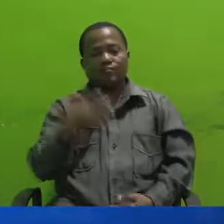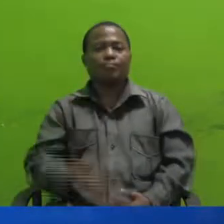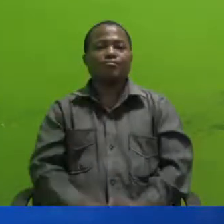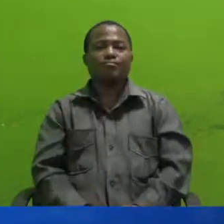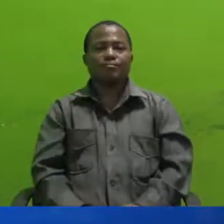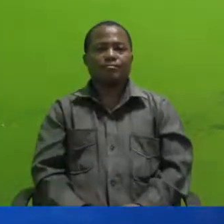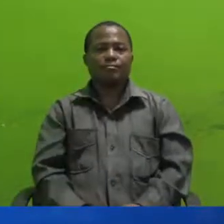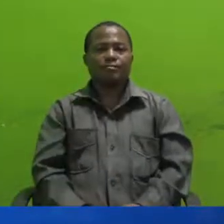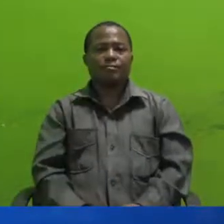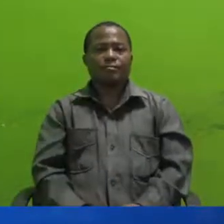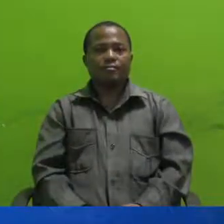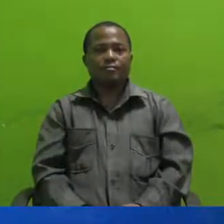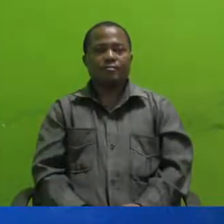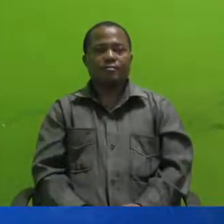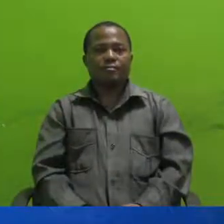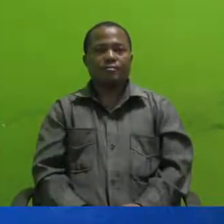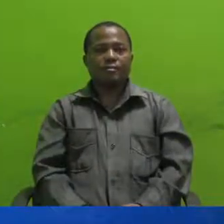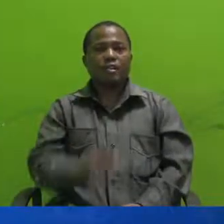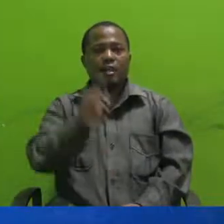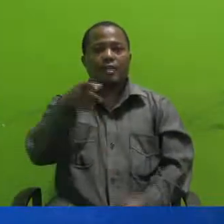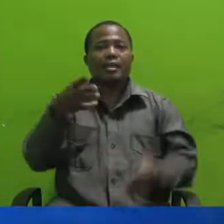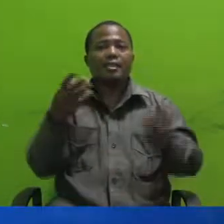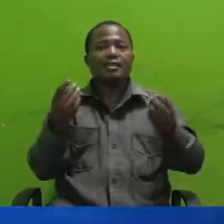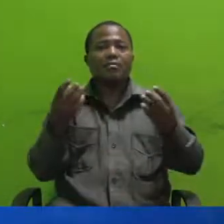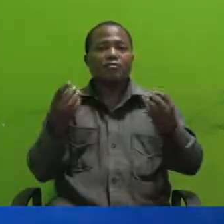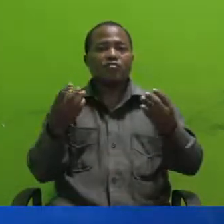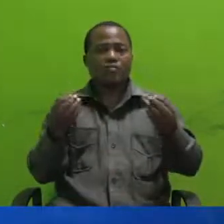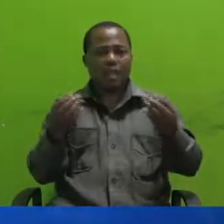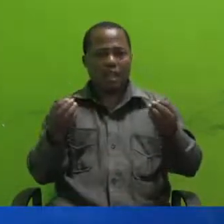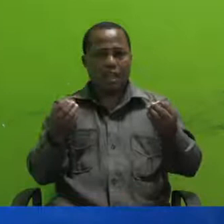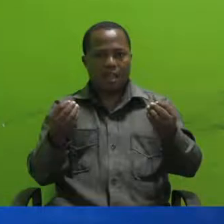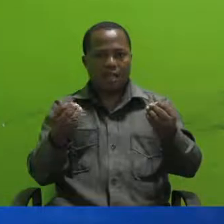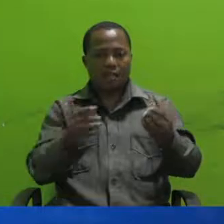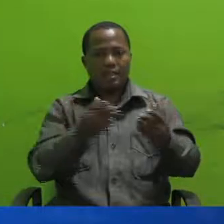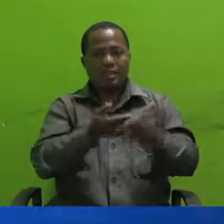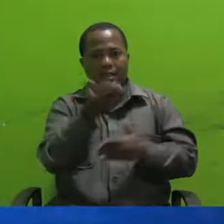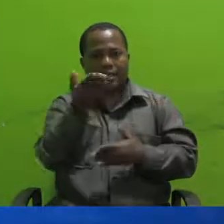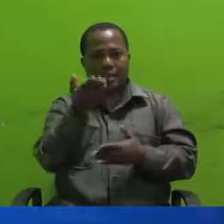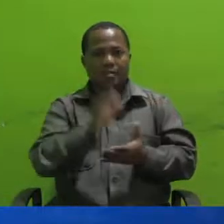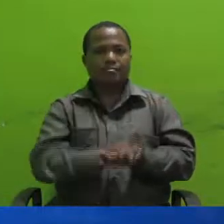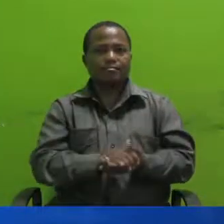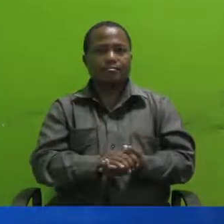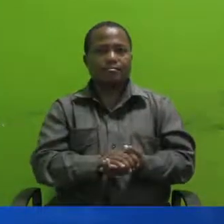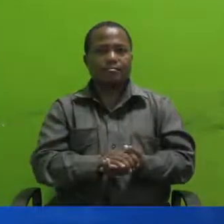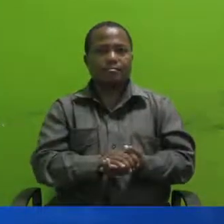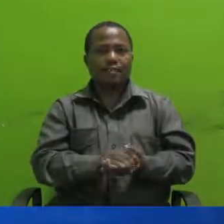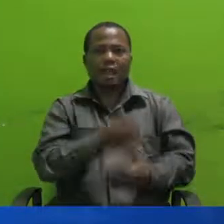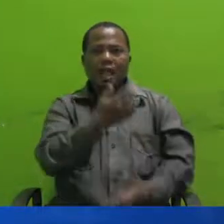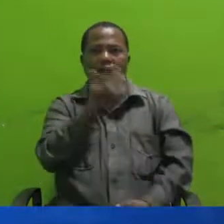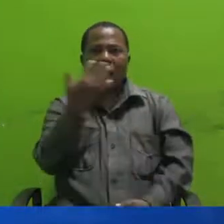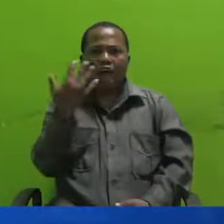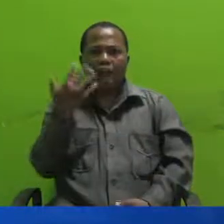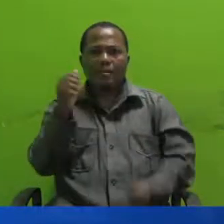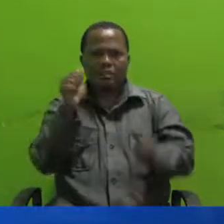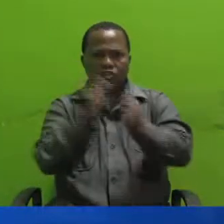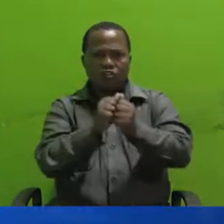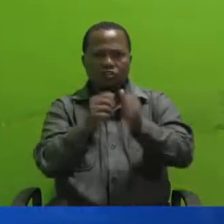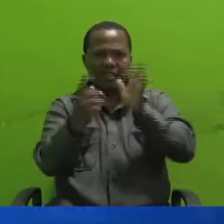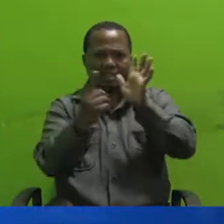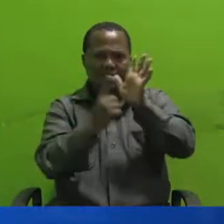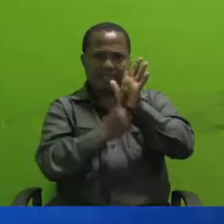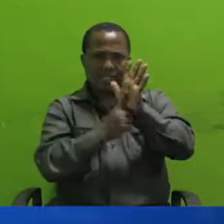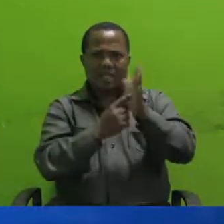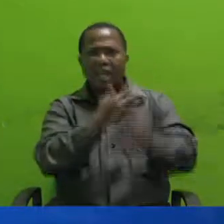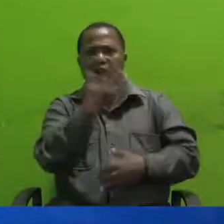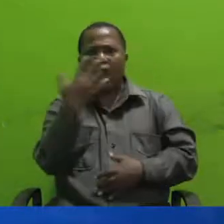5. Since if you simplify by 2 throughout here, by how many 2's in 6,